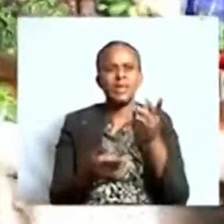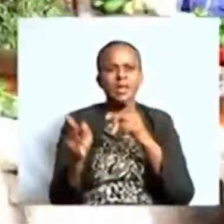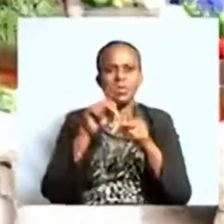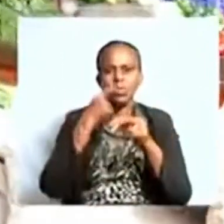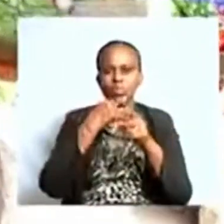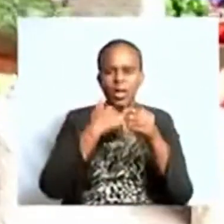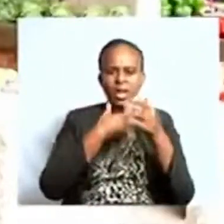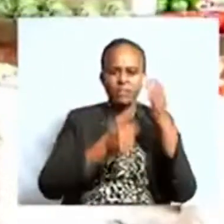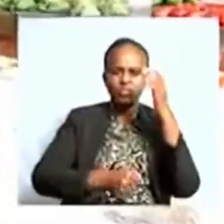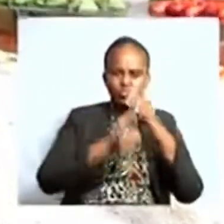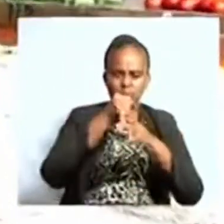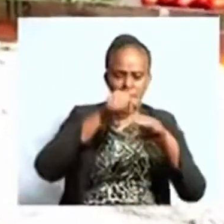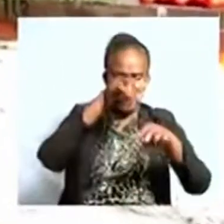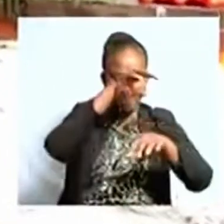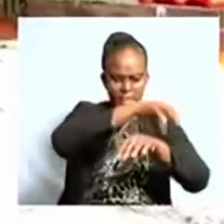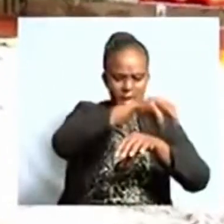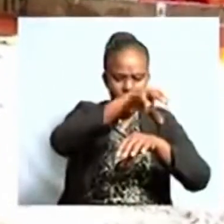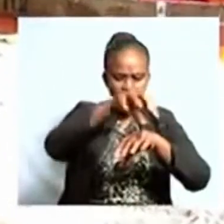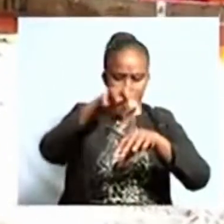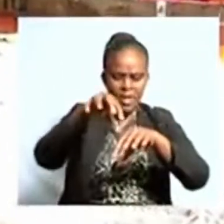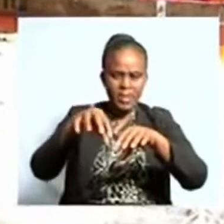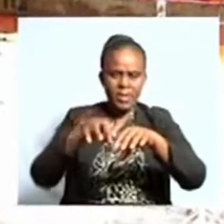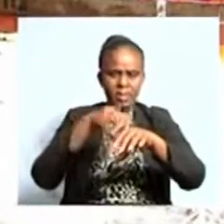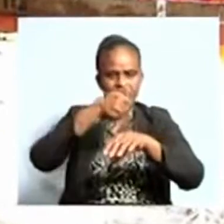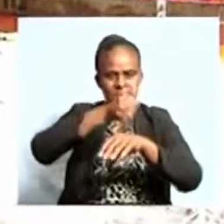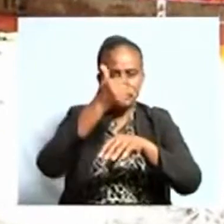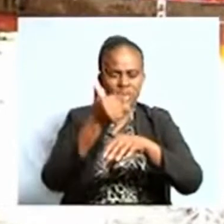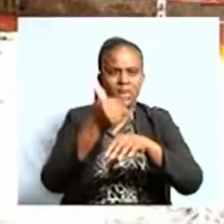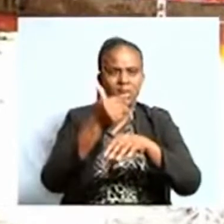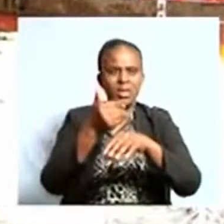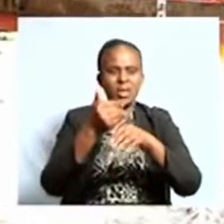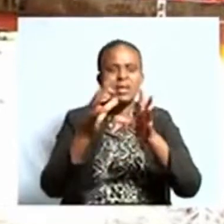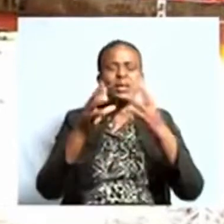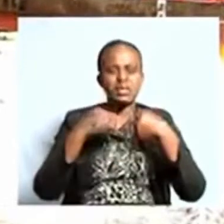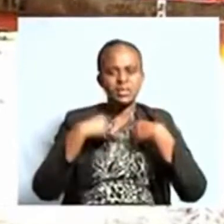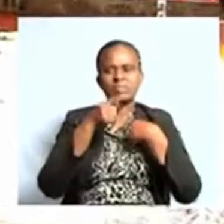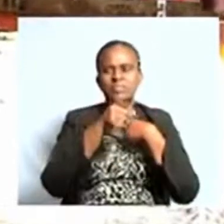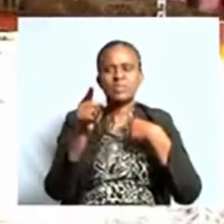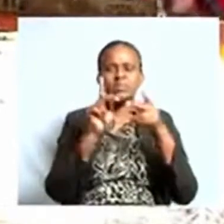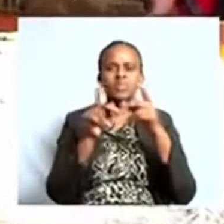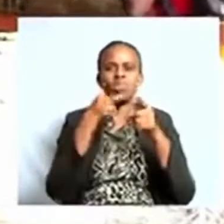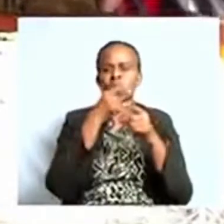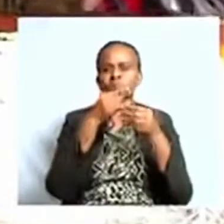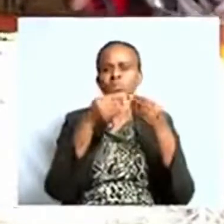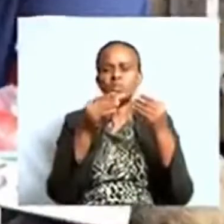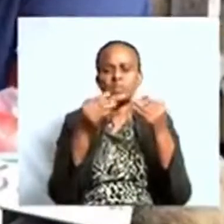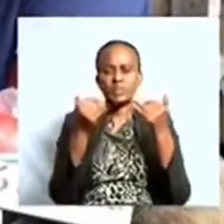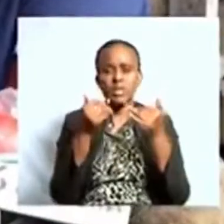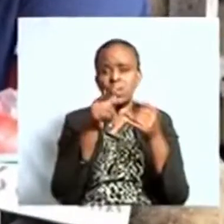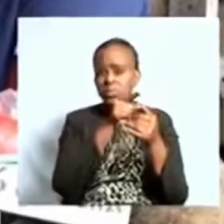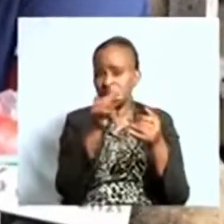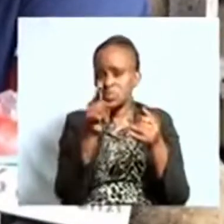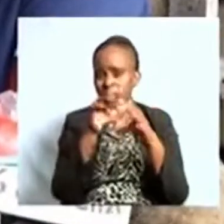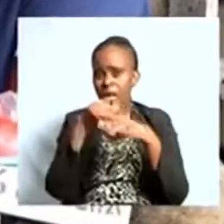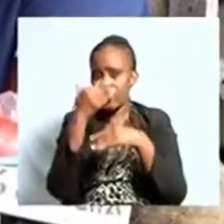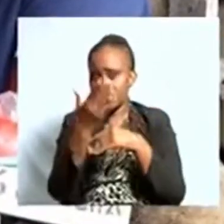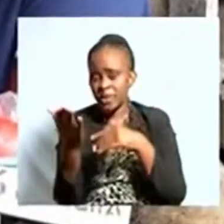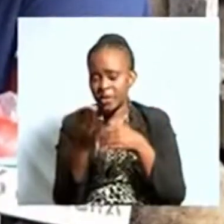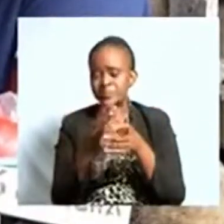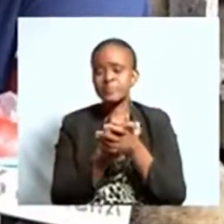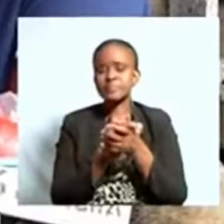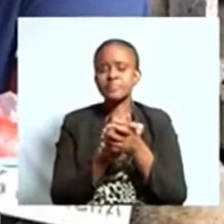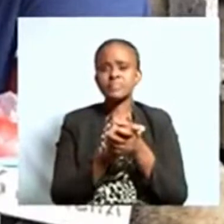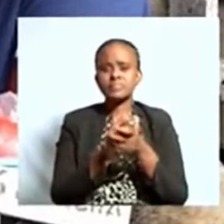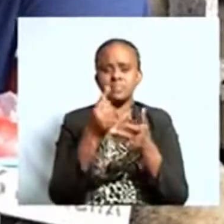shops around the market are the ones that are accommodating the vendors. So the illegal vending outside is what